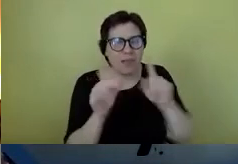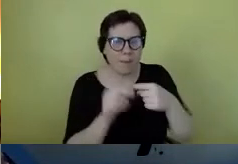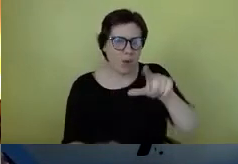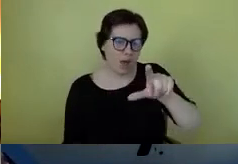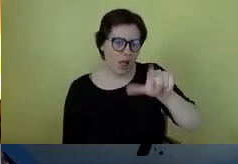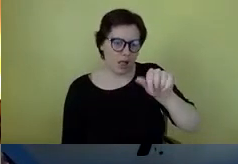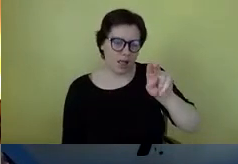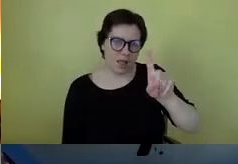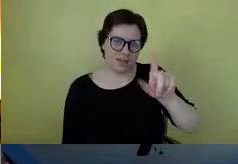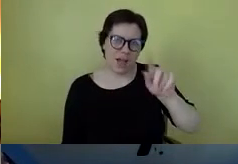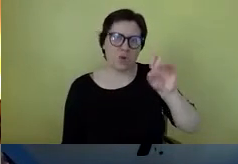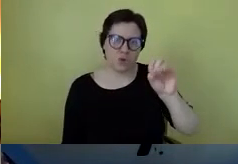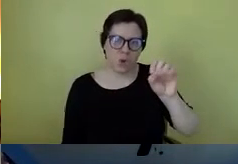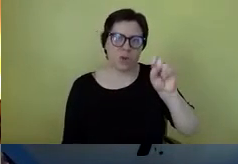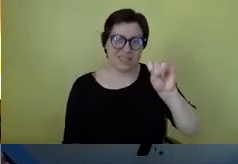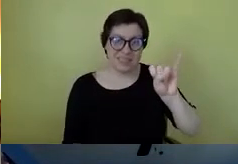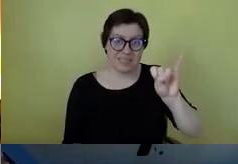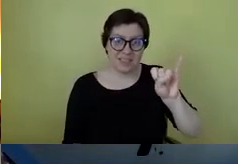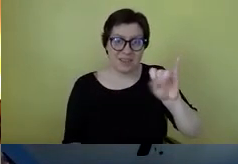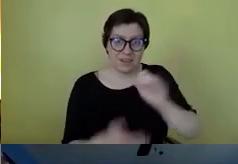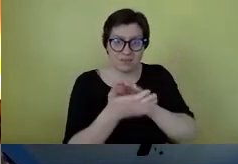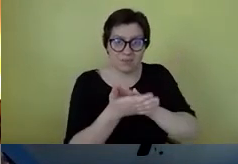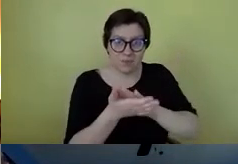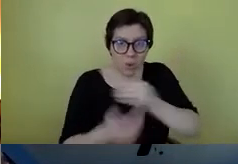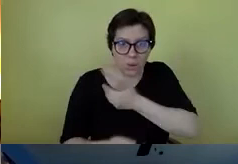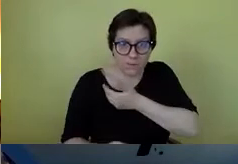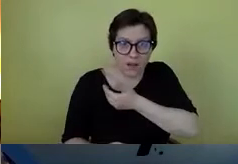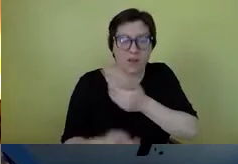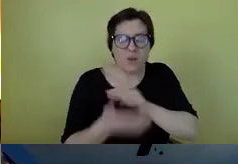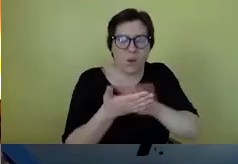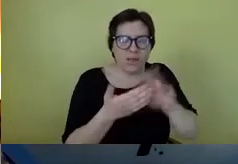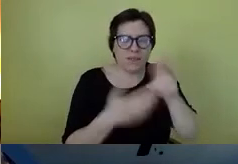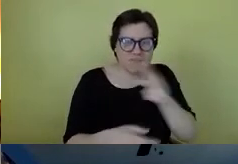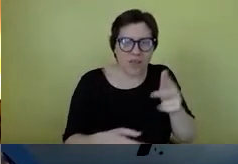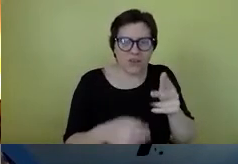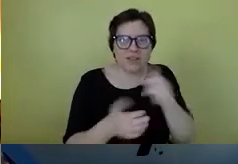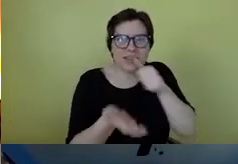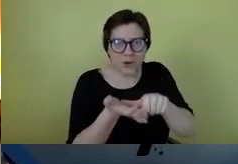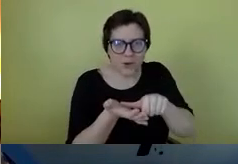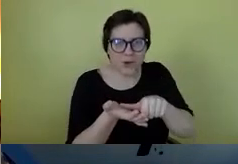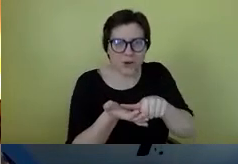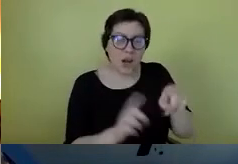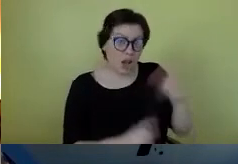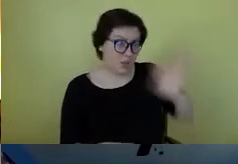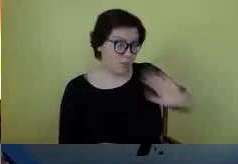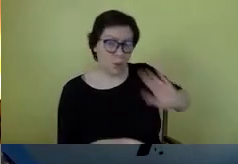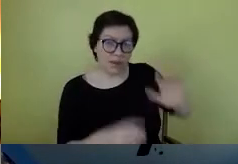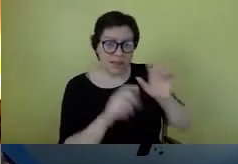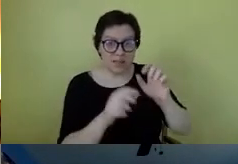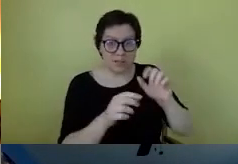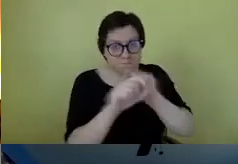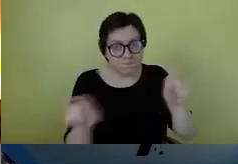And as you may know, the Holy Father, in offering and in issuing that statement, really issued